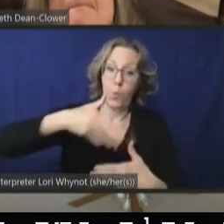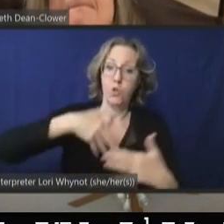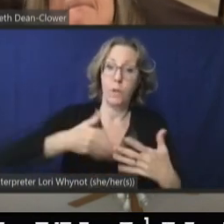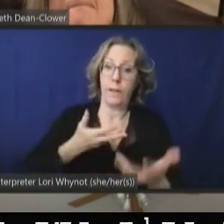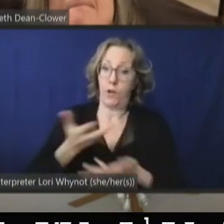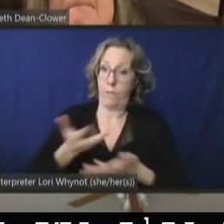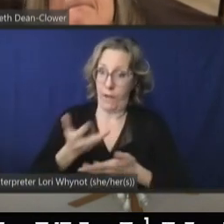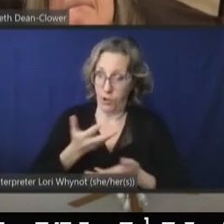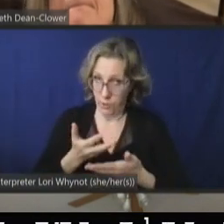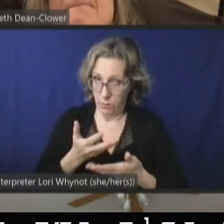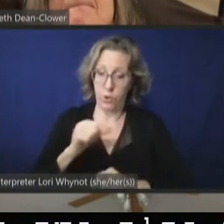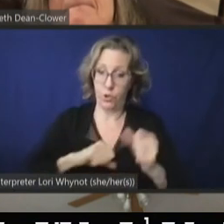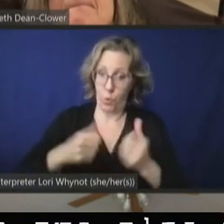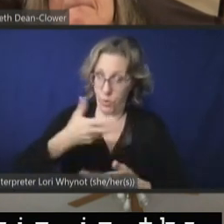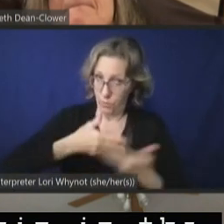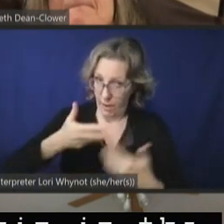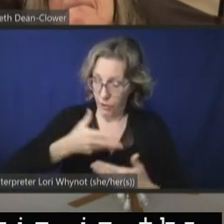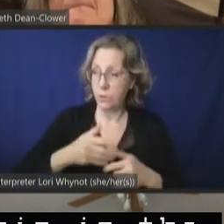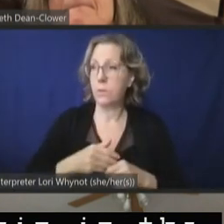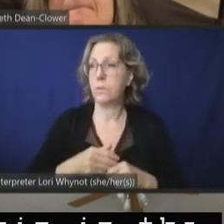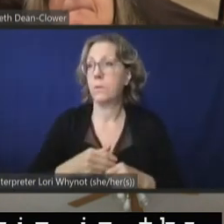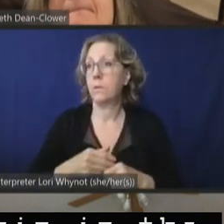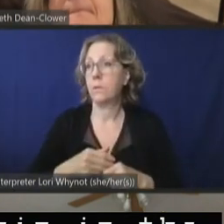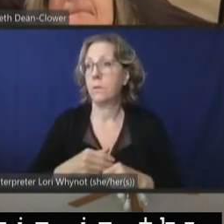gathering folks who are all